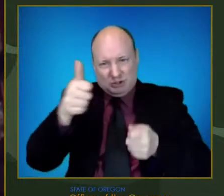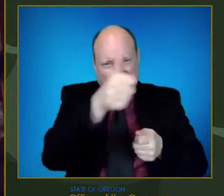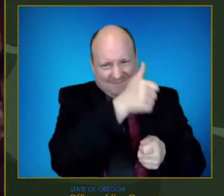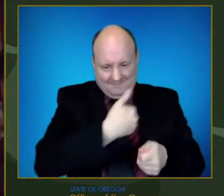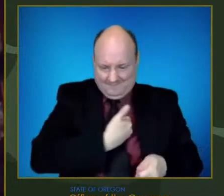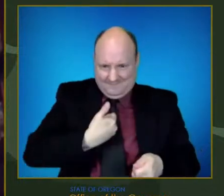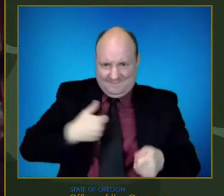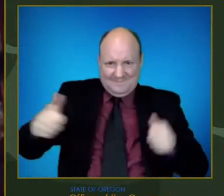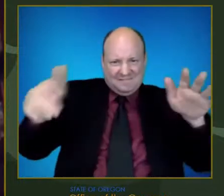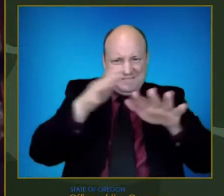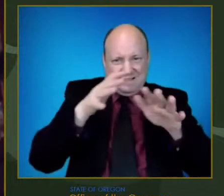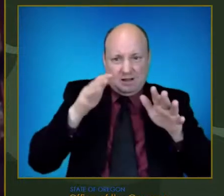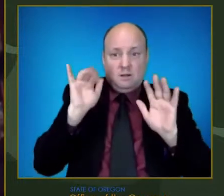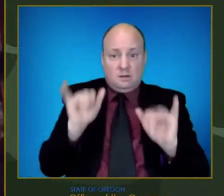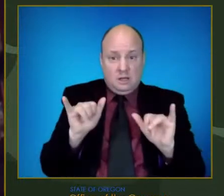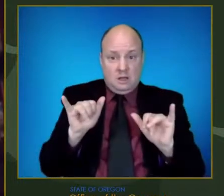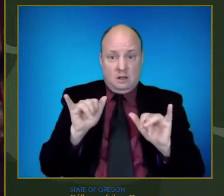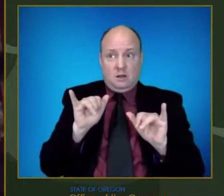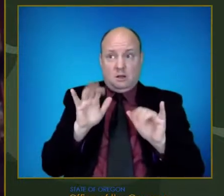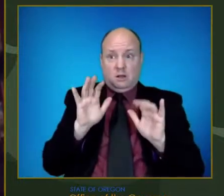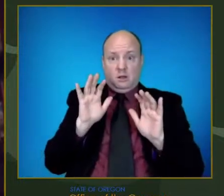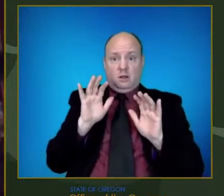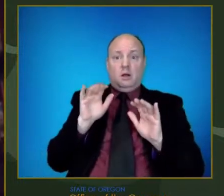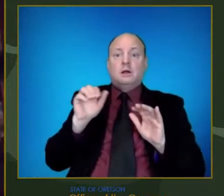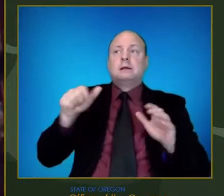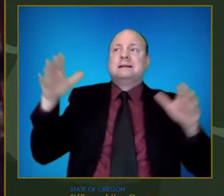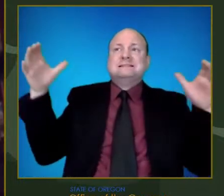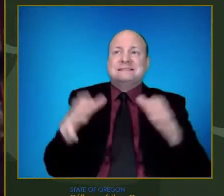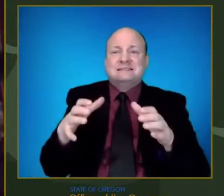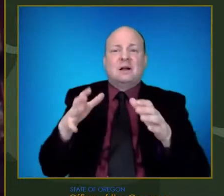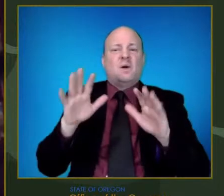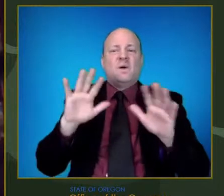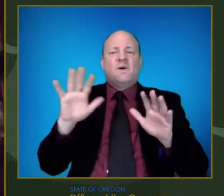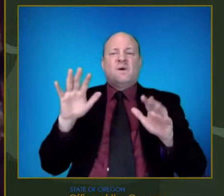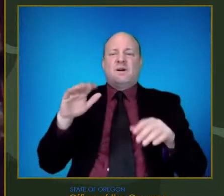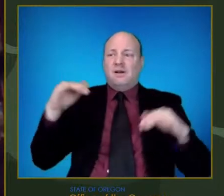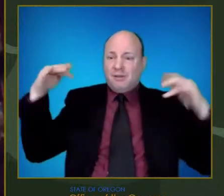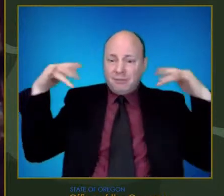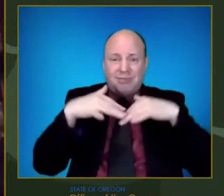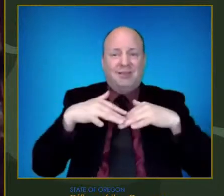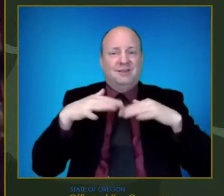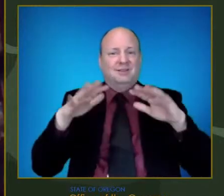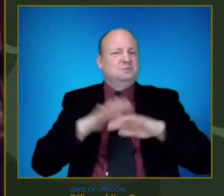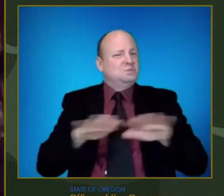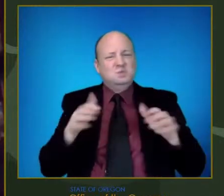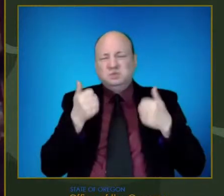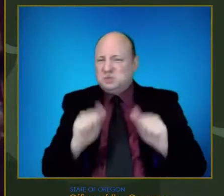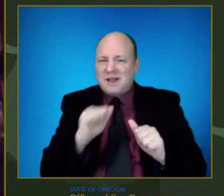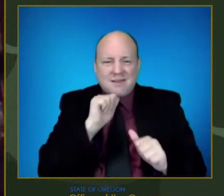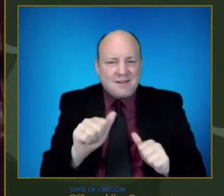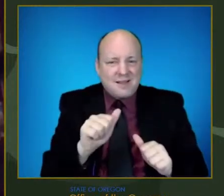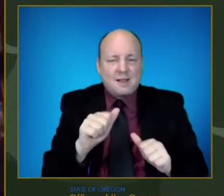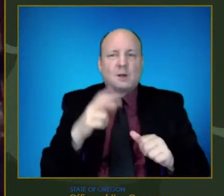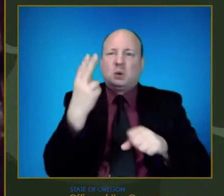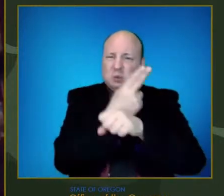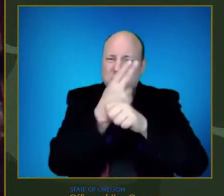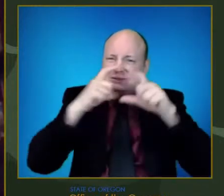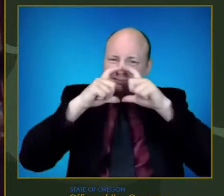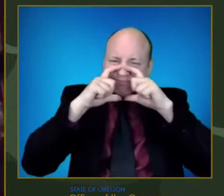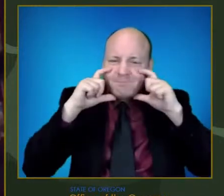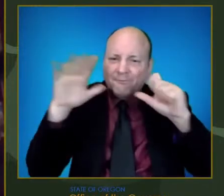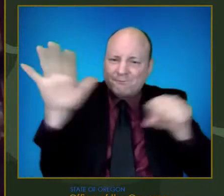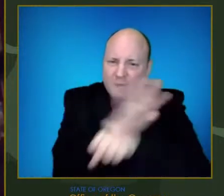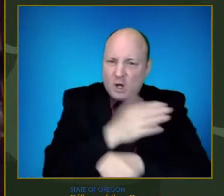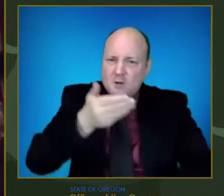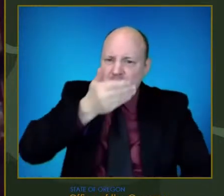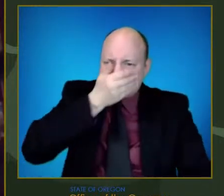gatherings, particularly higher risk indoor social gatherings. Keep your mask on, covering your nose and your mouth, and keep your physical